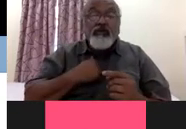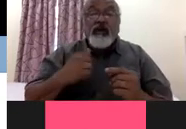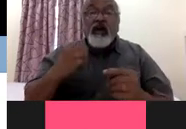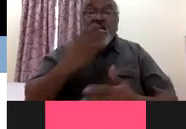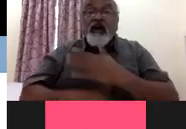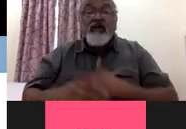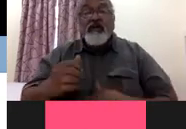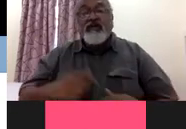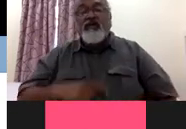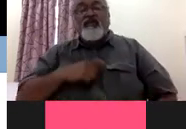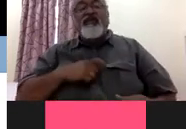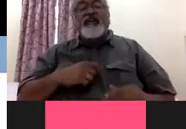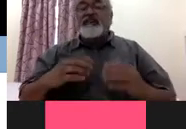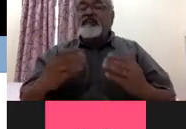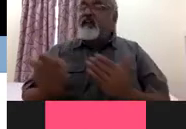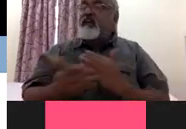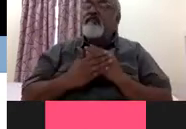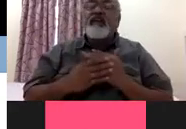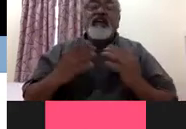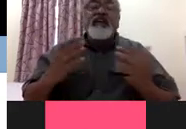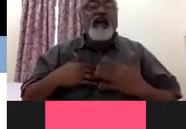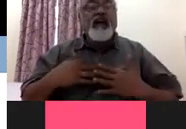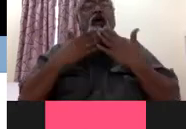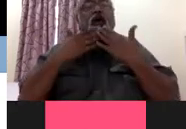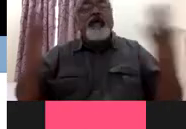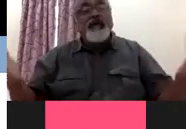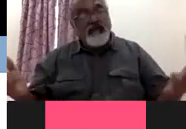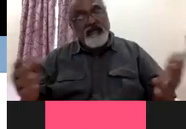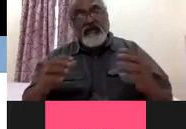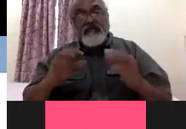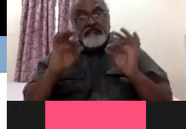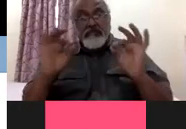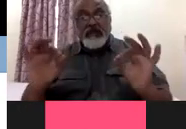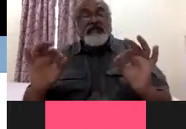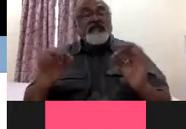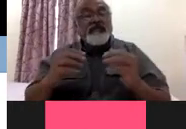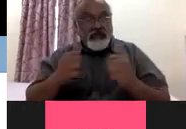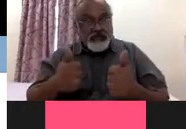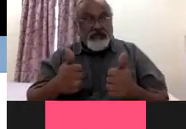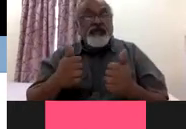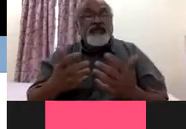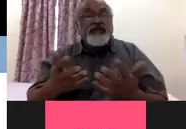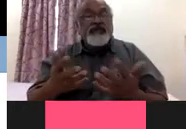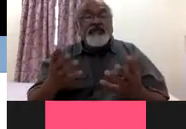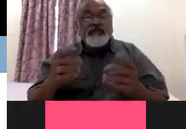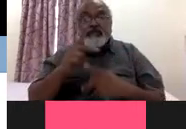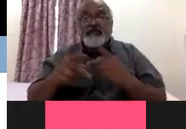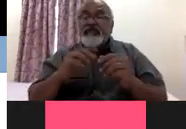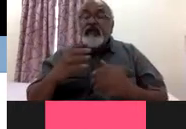feel confident and safe to disclose, and that's how that is what is a good practice.